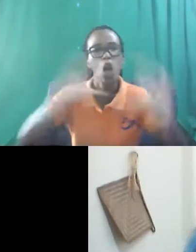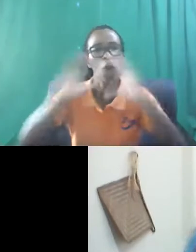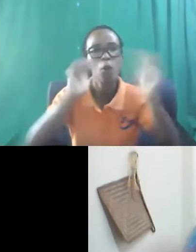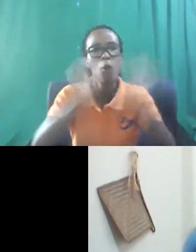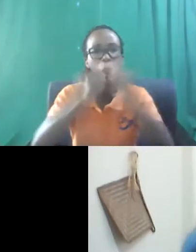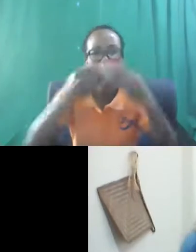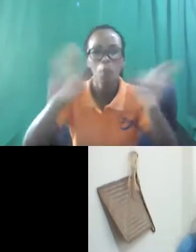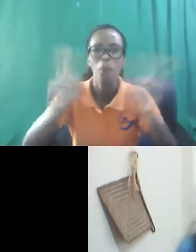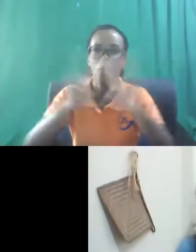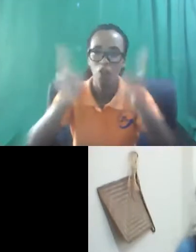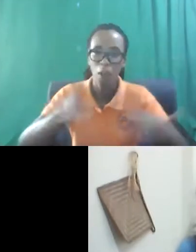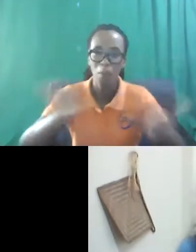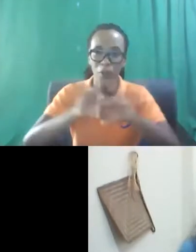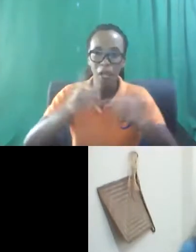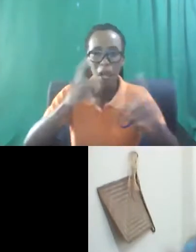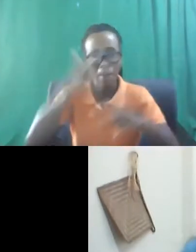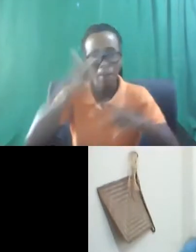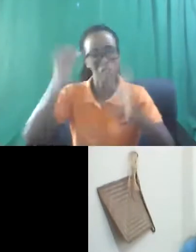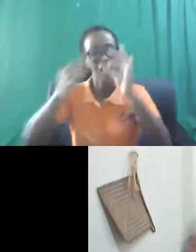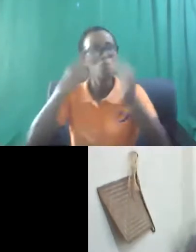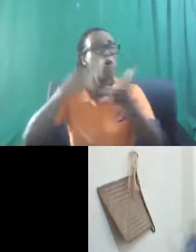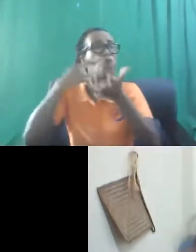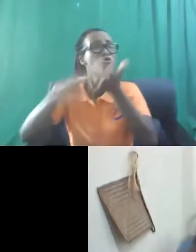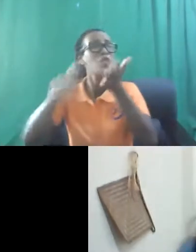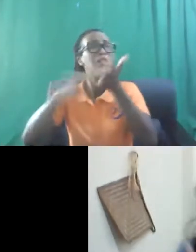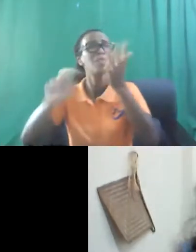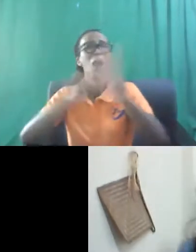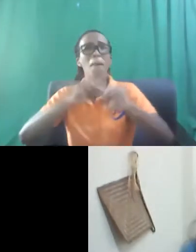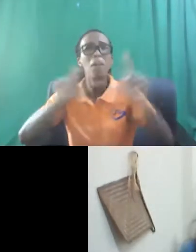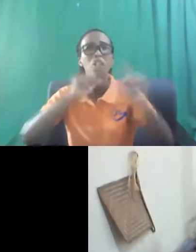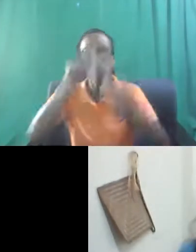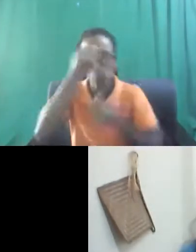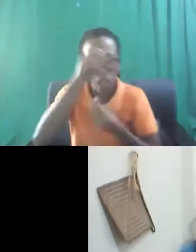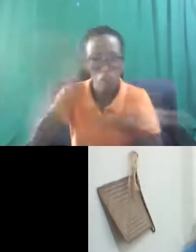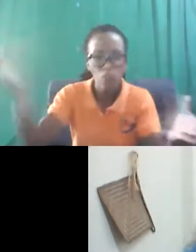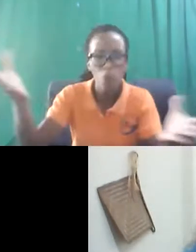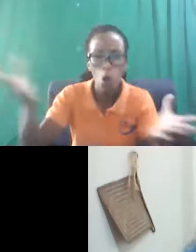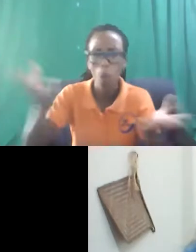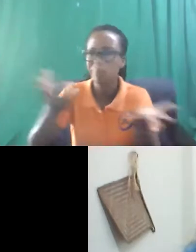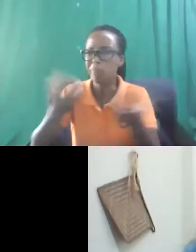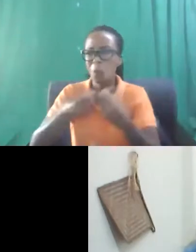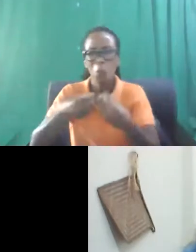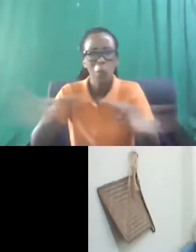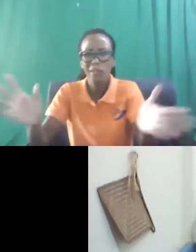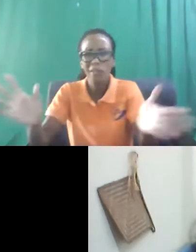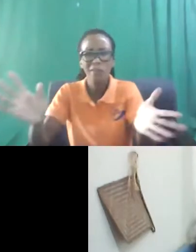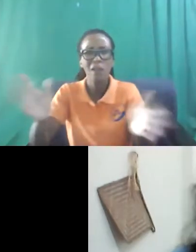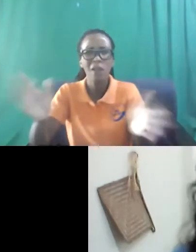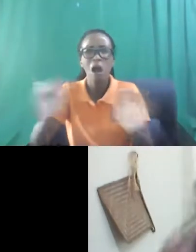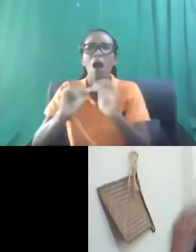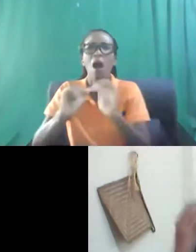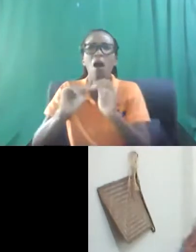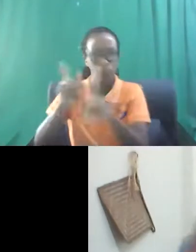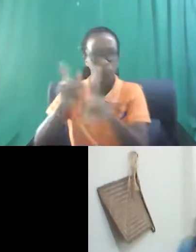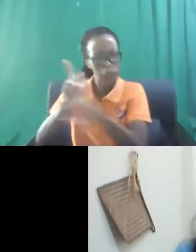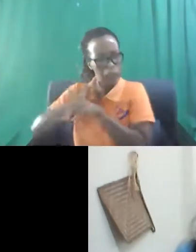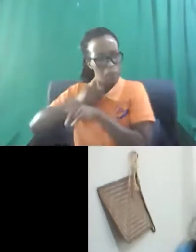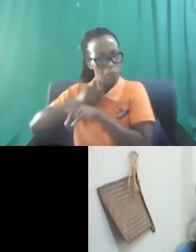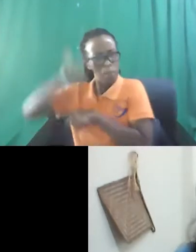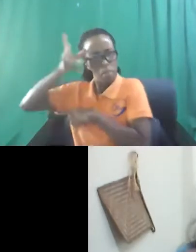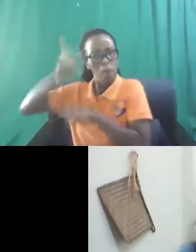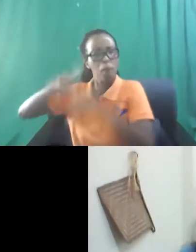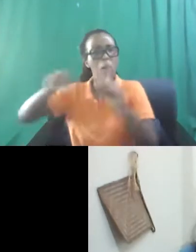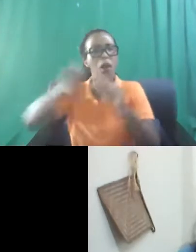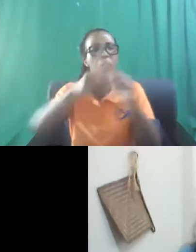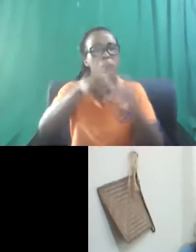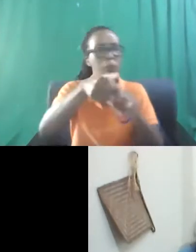be for naught because you're not communicating. You know all of this about linguistics, but you're not communicating with the public. So we need those people.